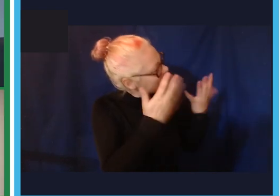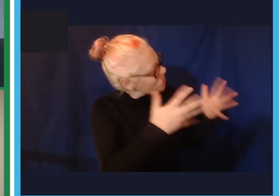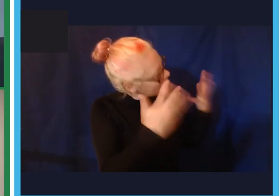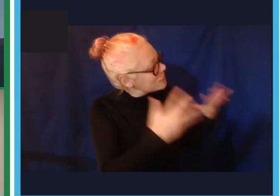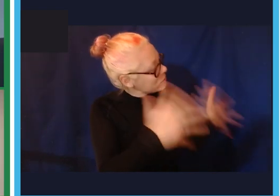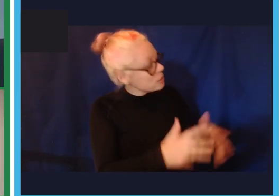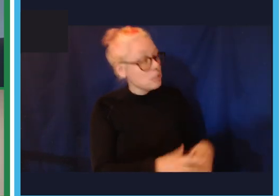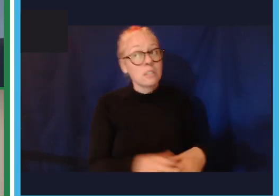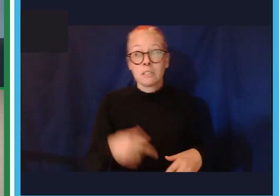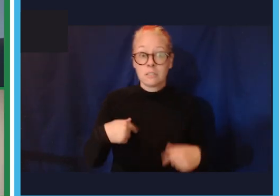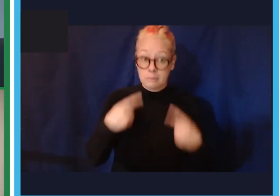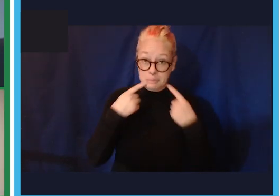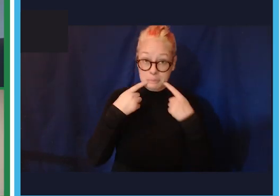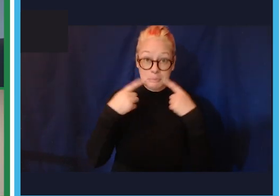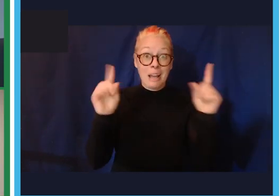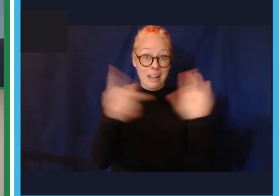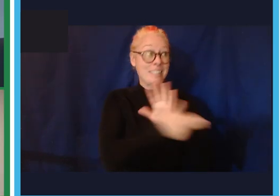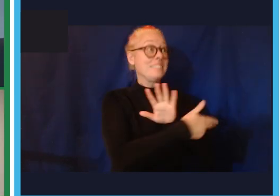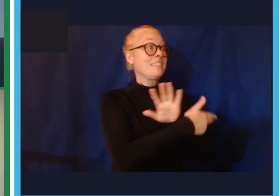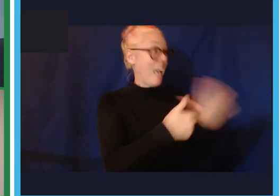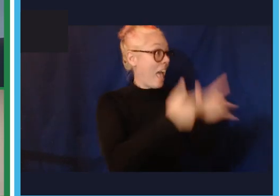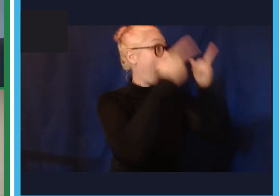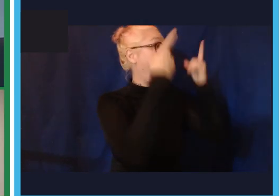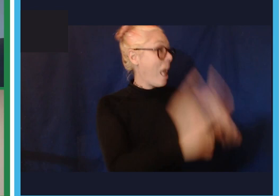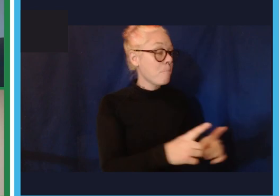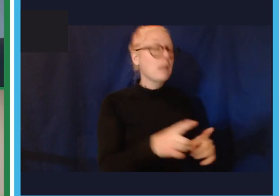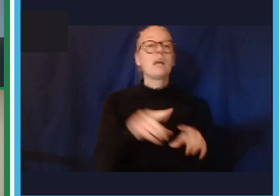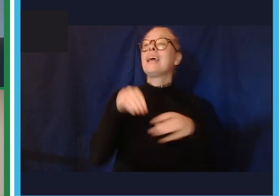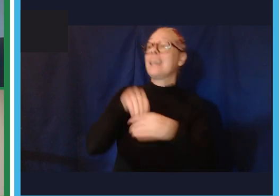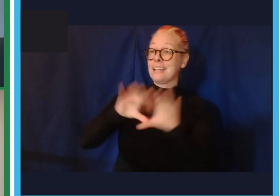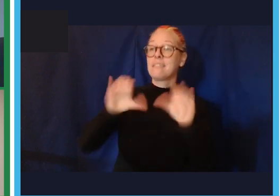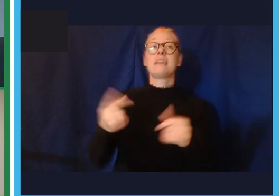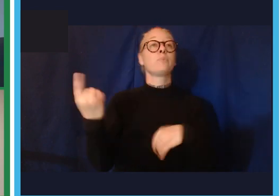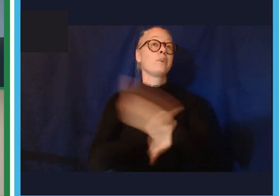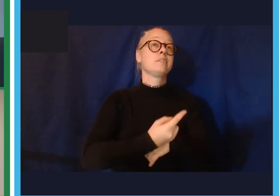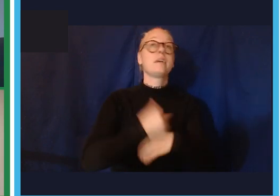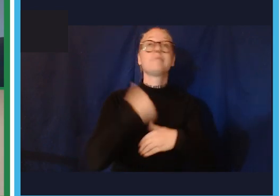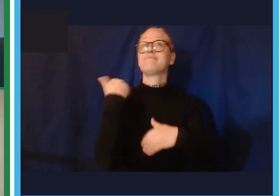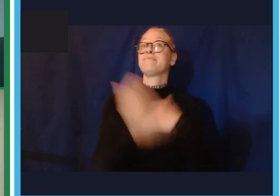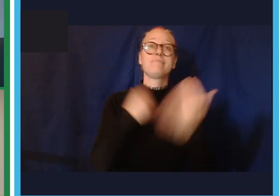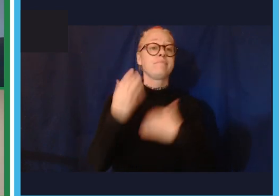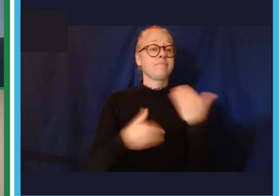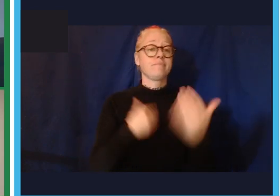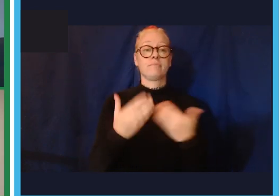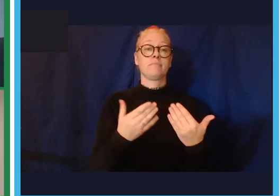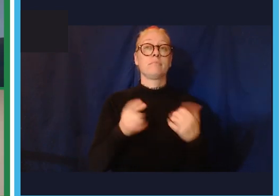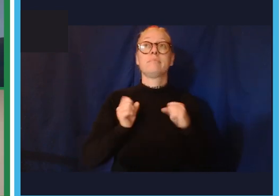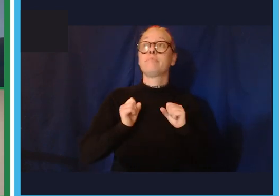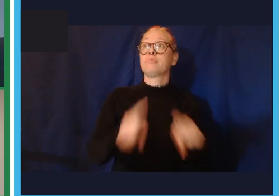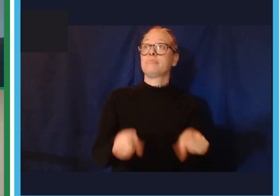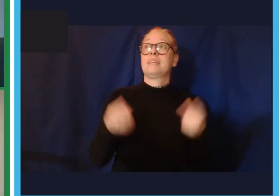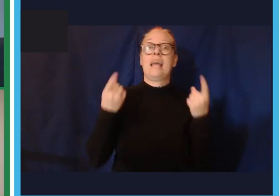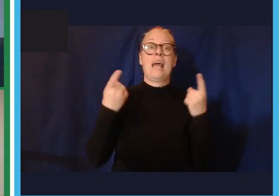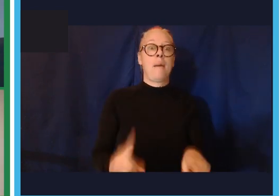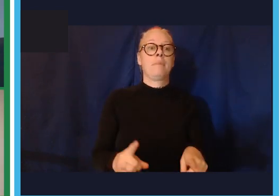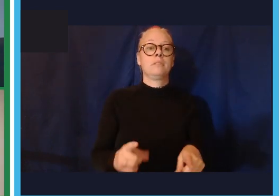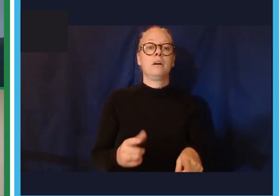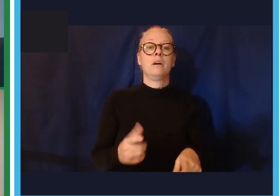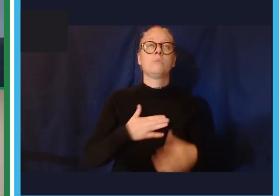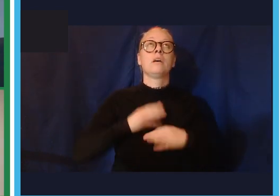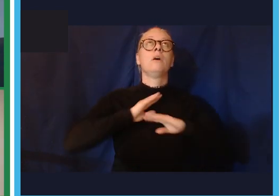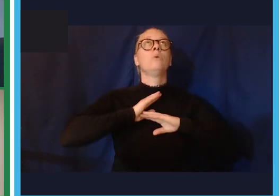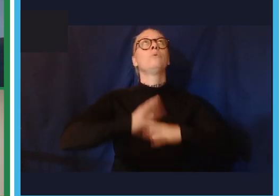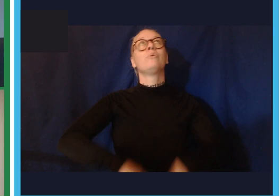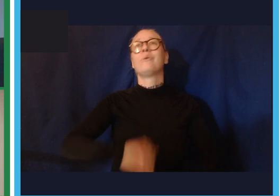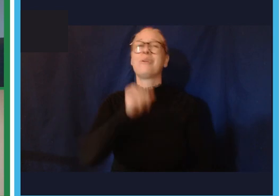fault. It's nothing I can control. Yeah. It's okay. And I have an answer for all of this now. And then next day in class, I'm doing it again. He's like,